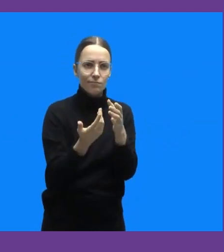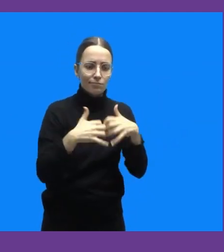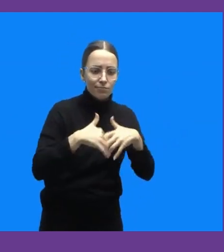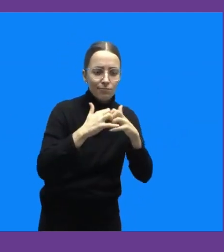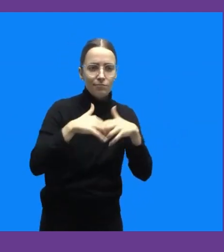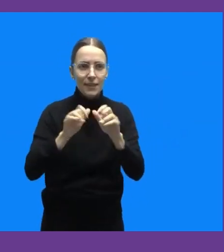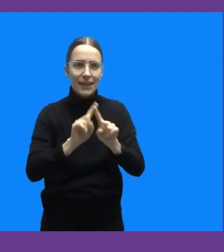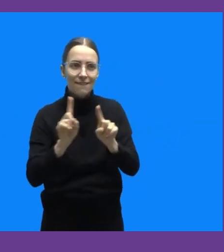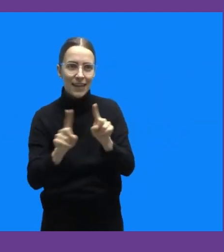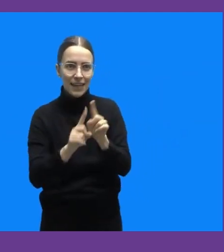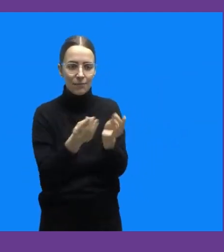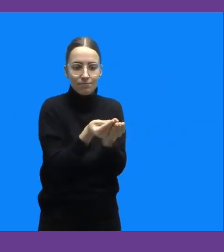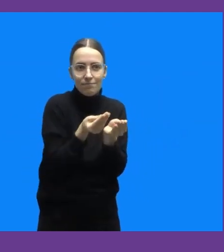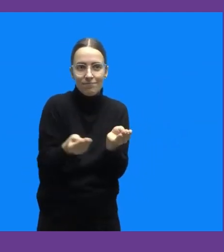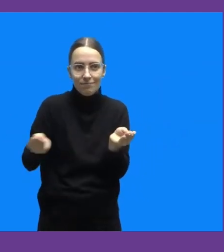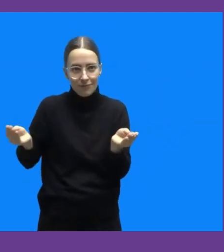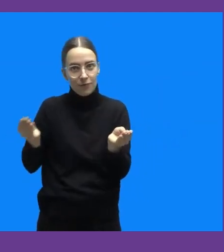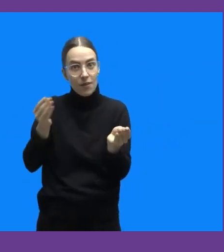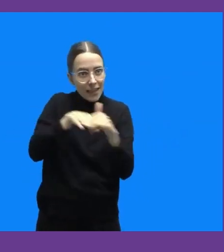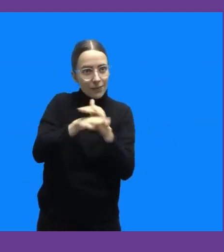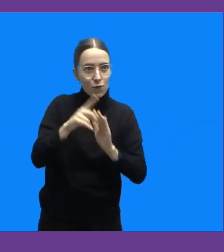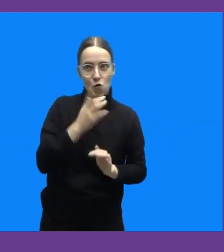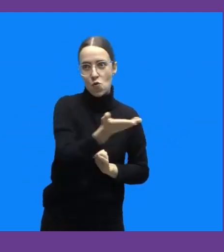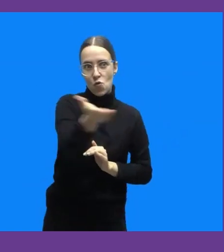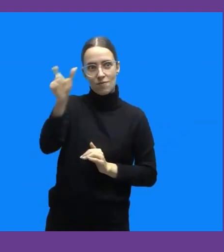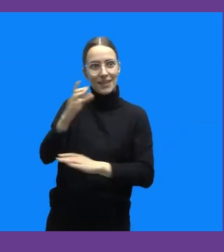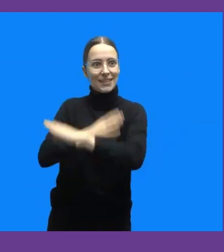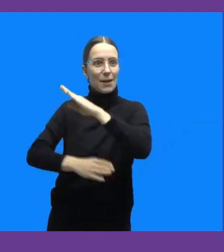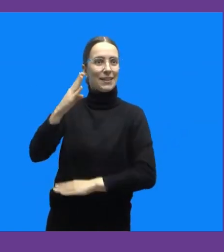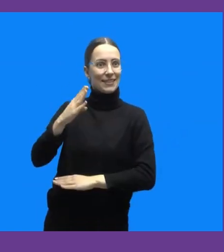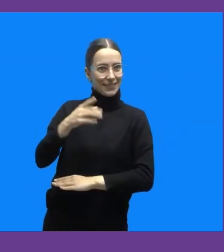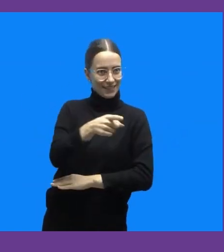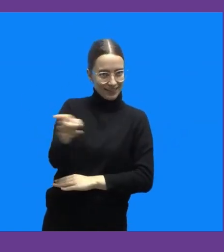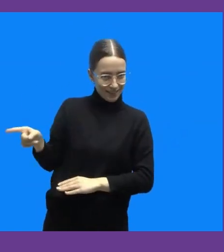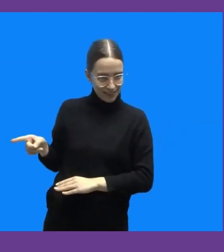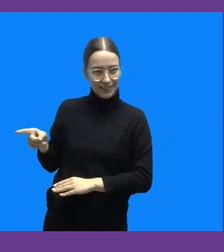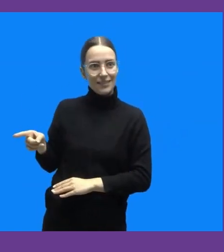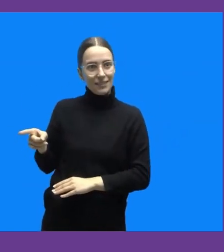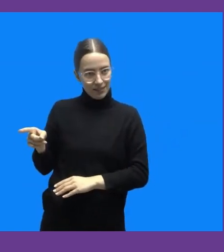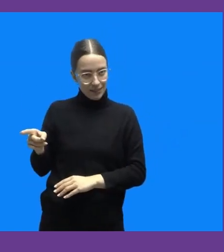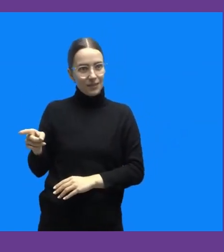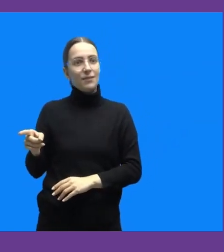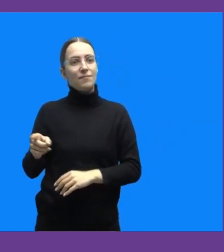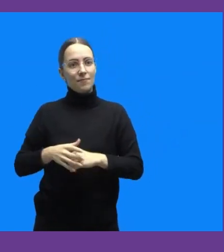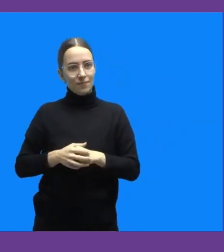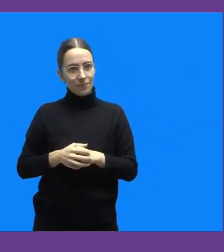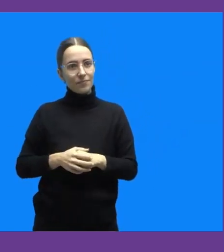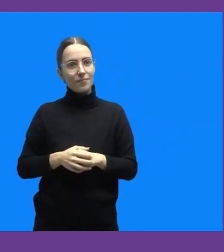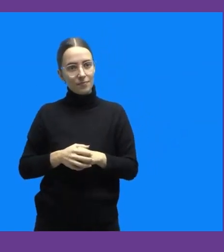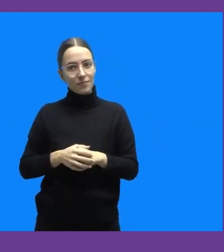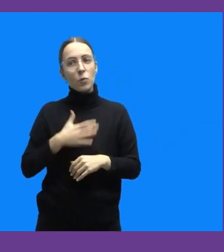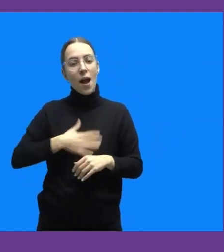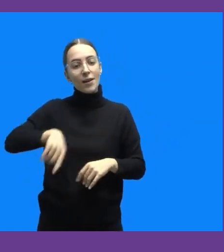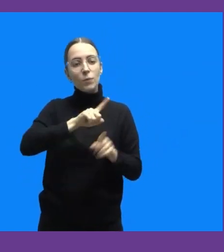system. So having products that are more accessible means that there are bigger sales for the private sector.